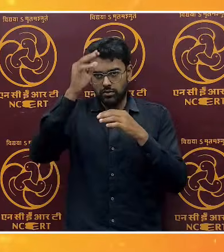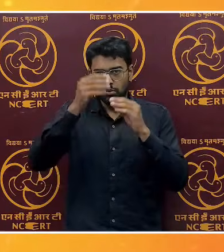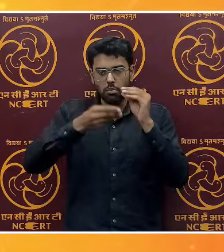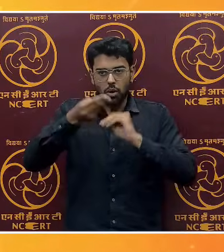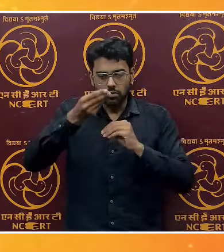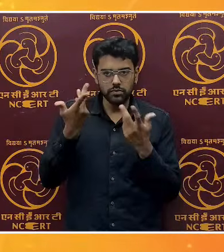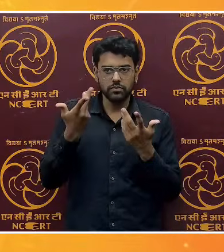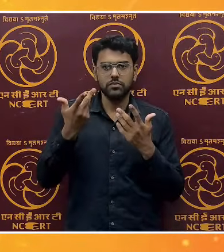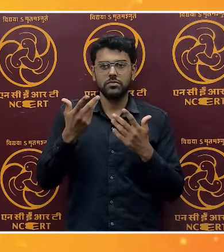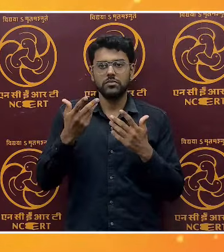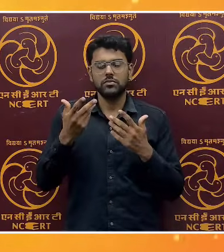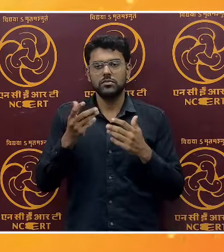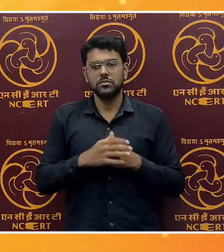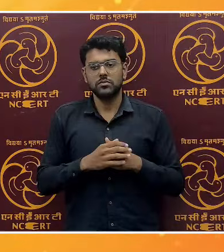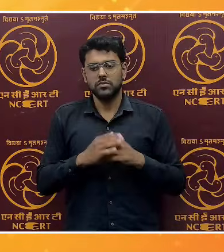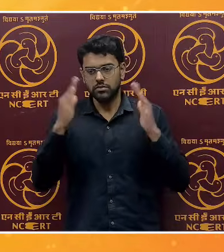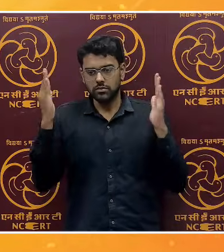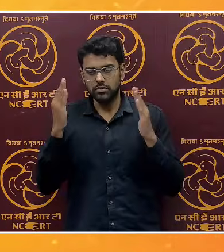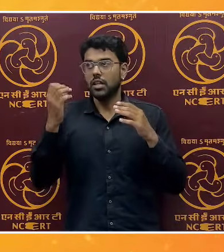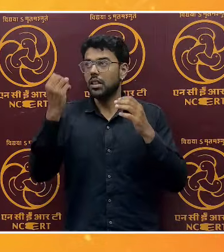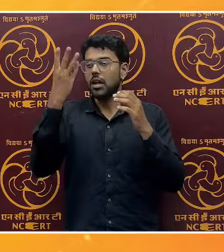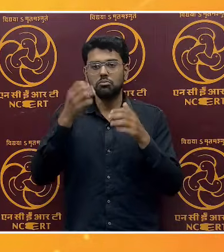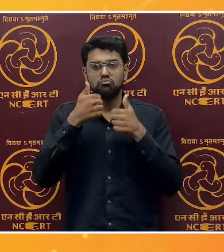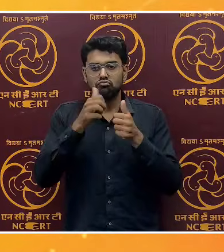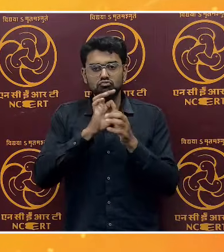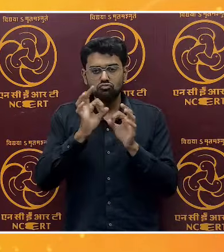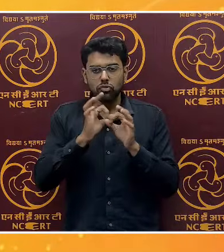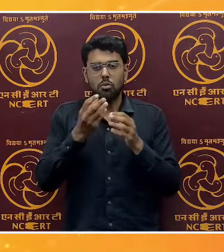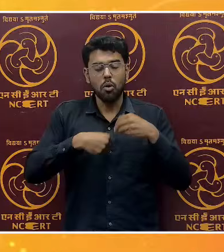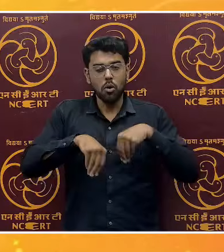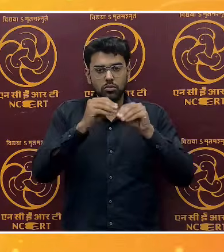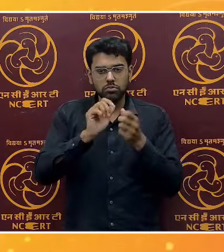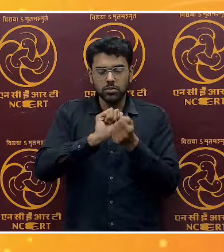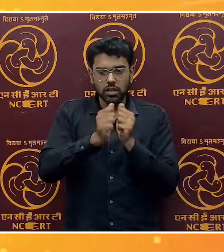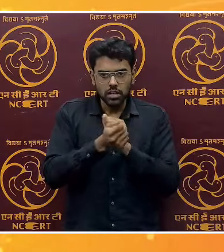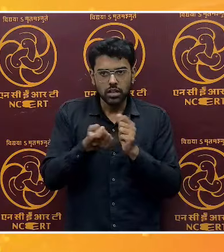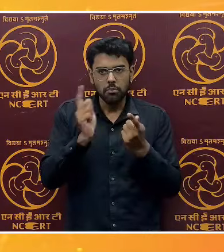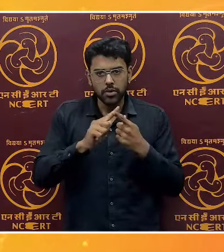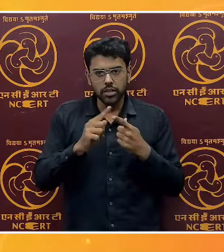we lighting is not enough. Yeah, that we have